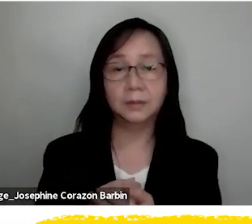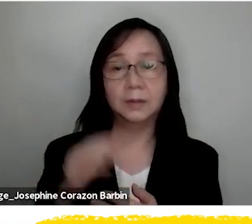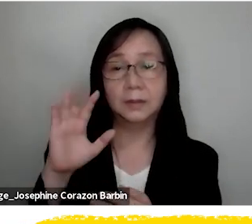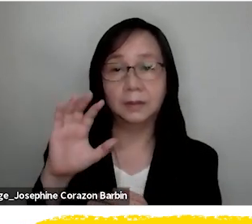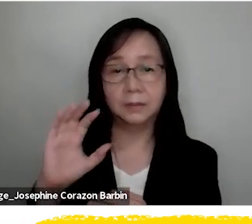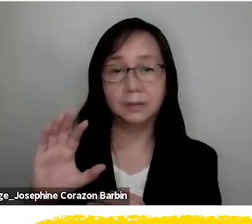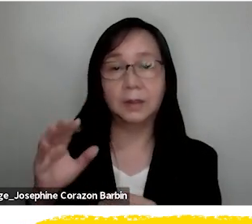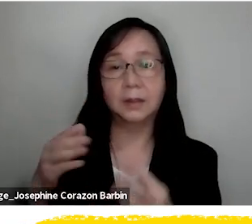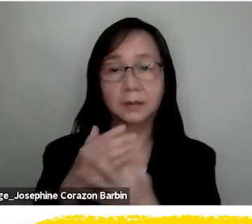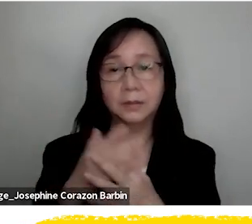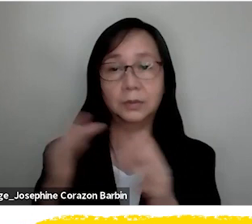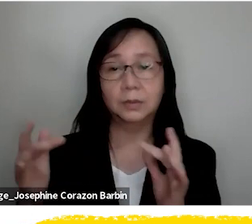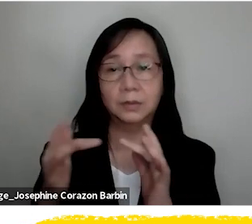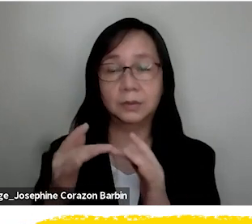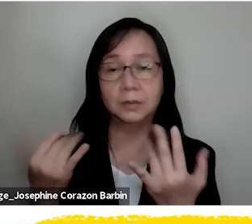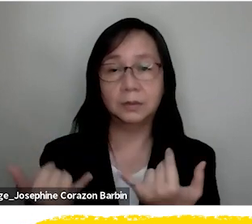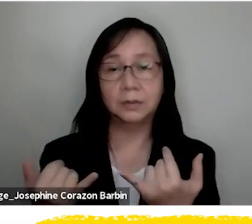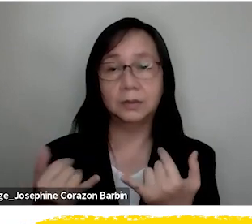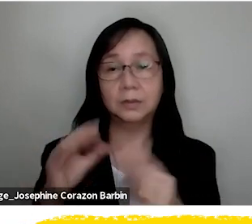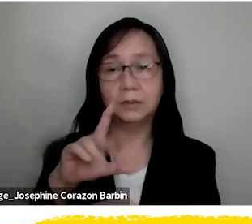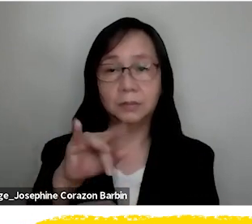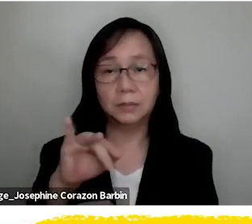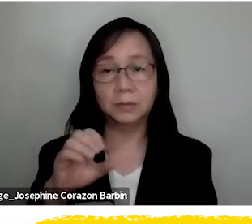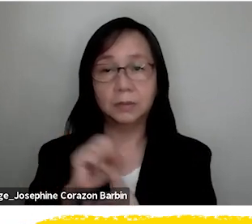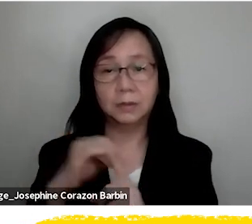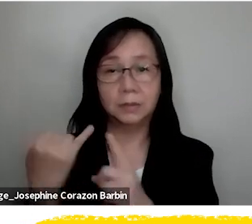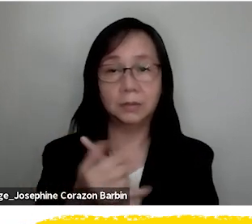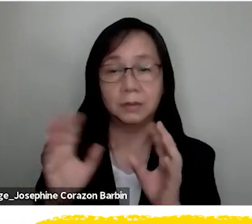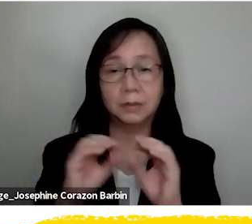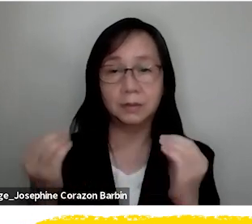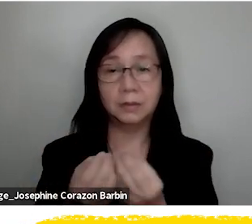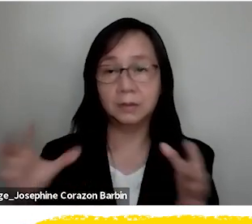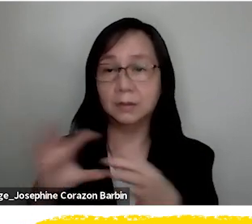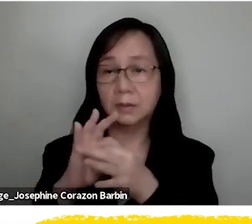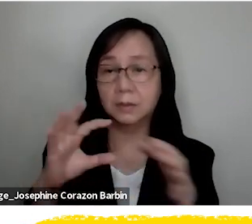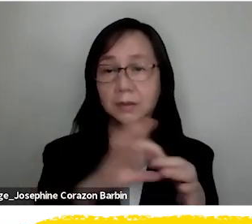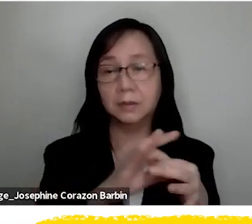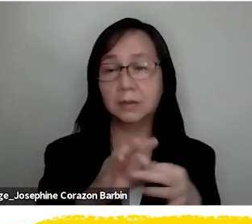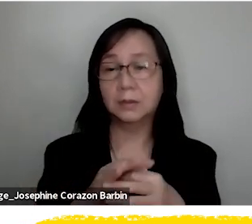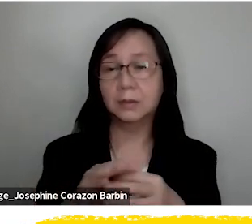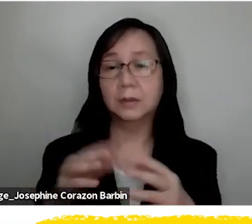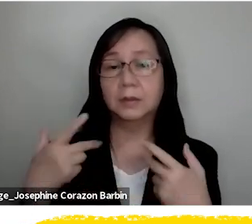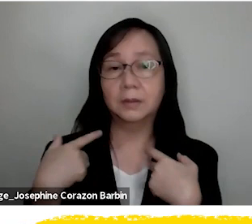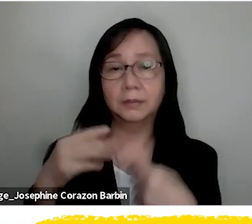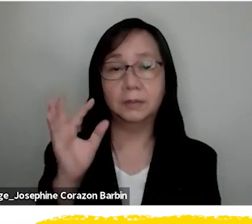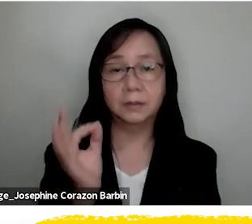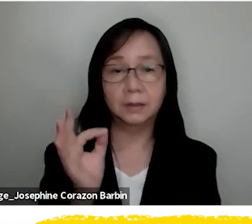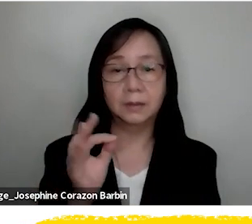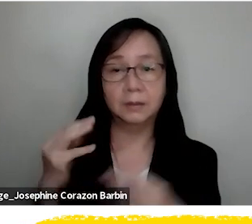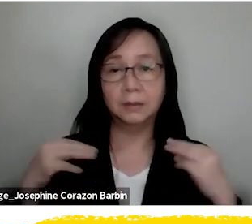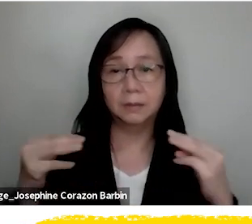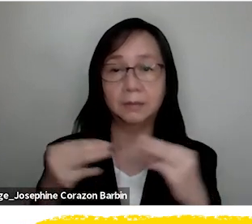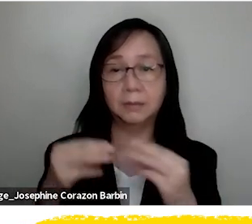network of civil society organizations. We have around 90 members